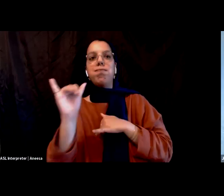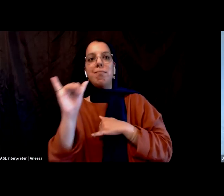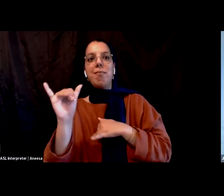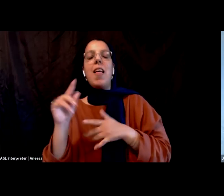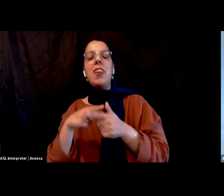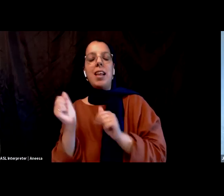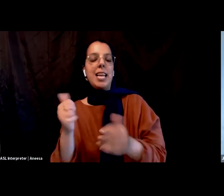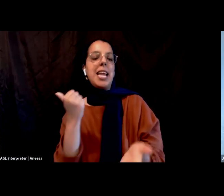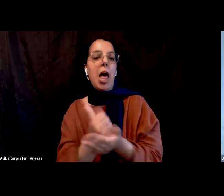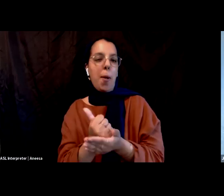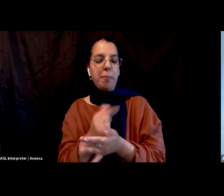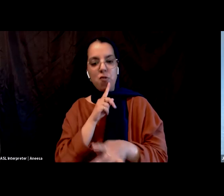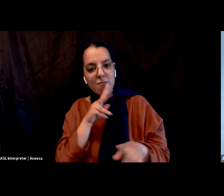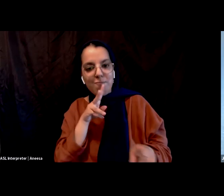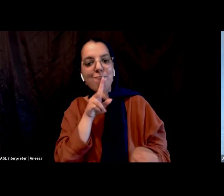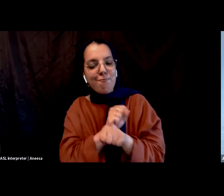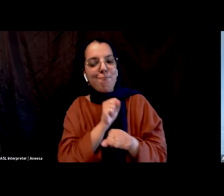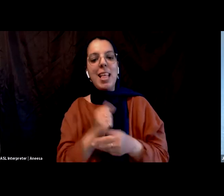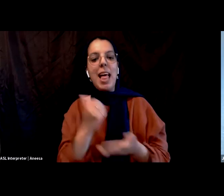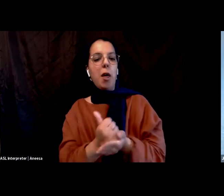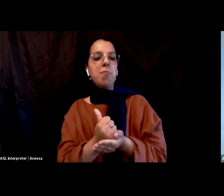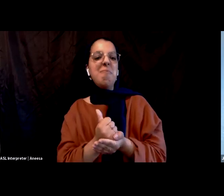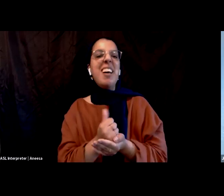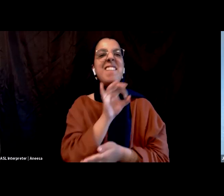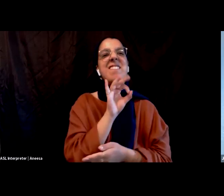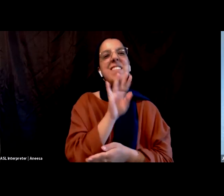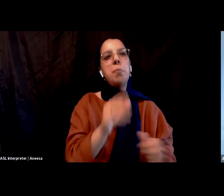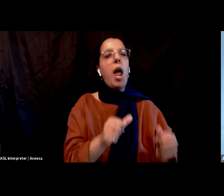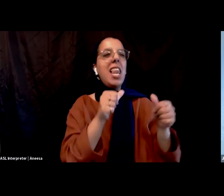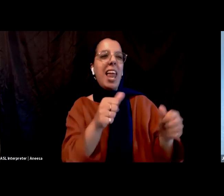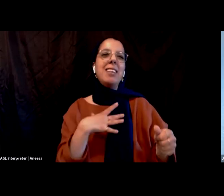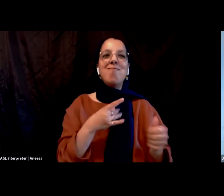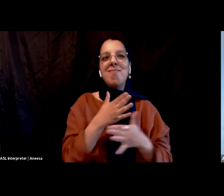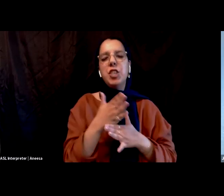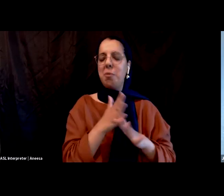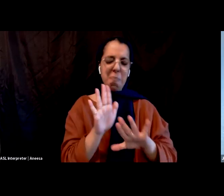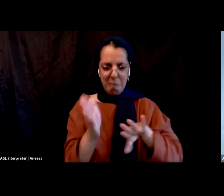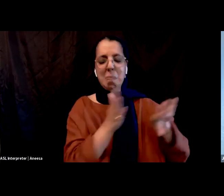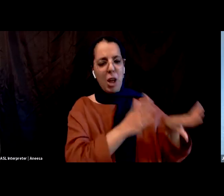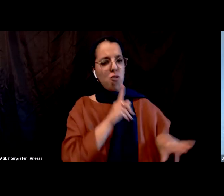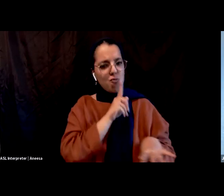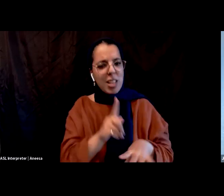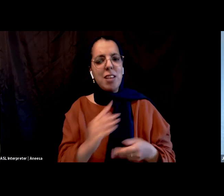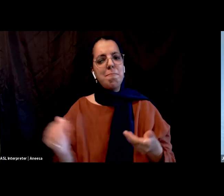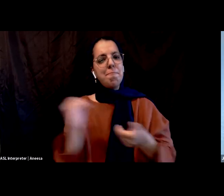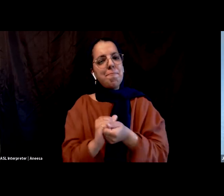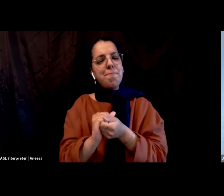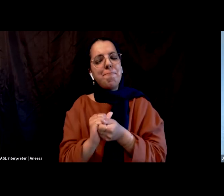liking or sharing a Facebook post, but to really take action and stand with Indigenous people of Durham